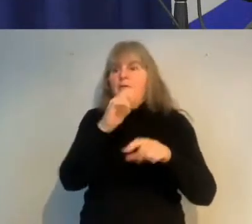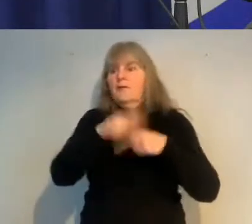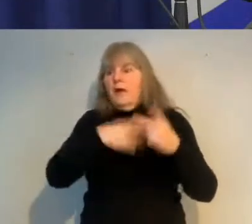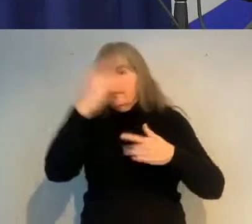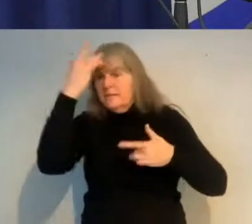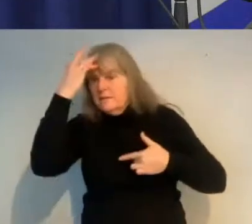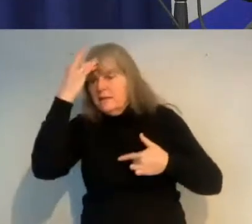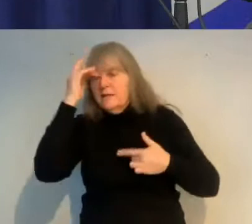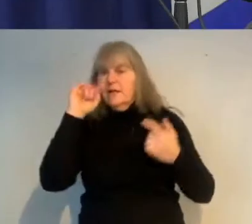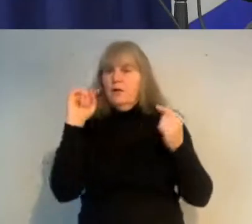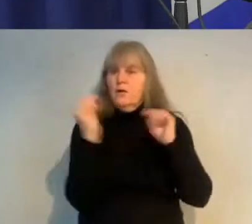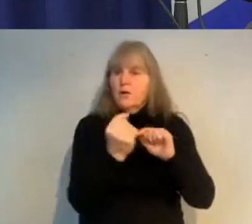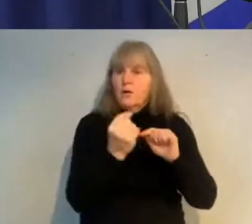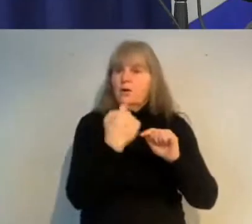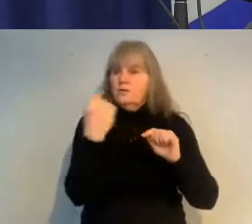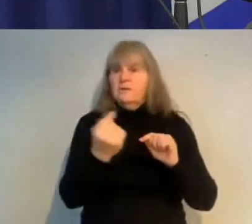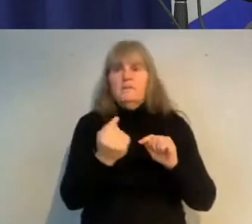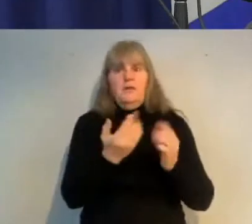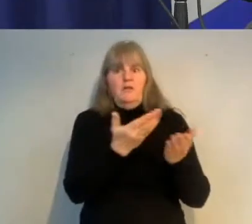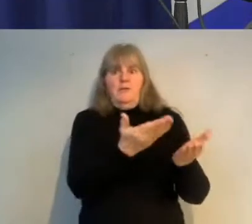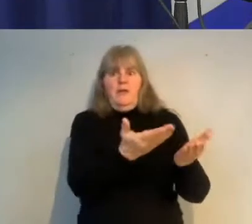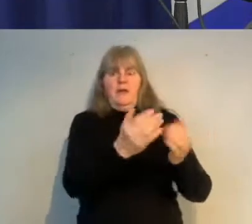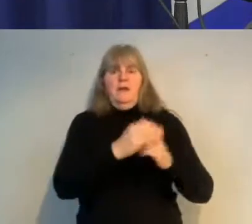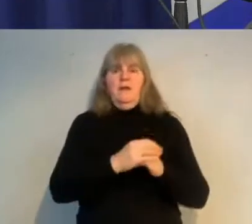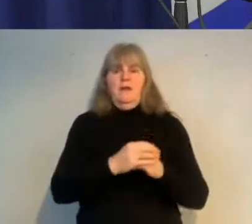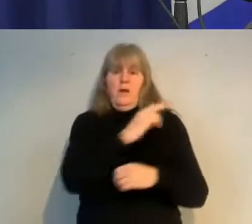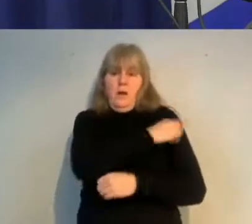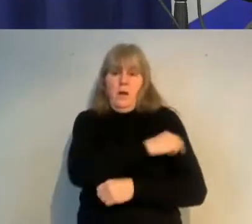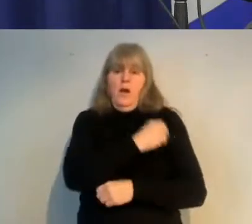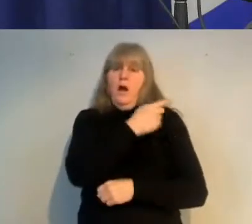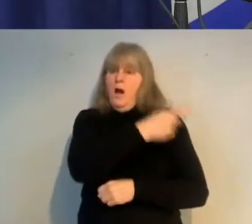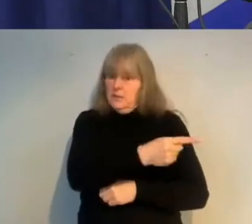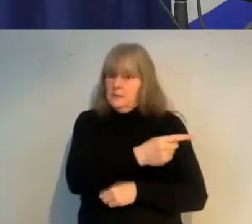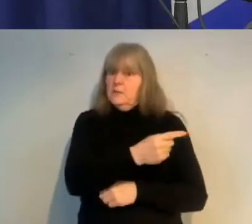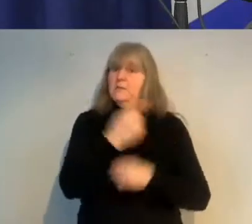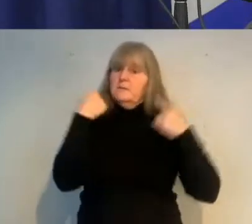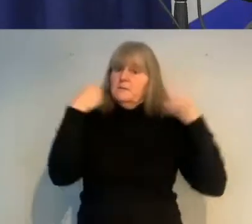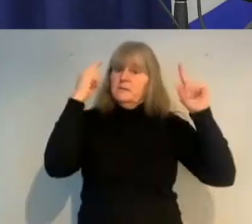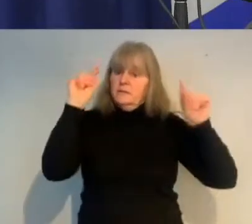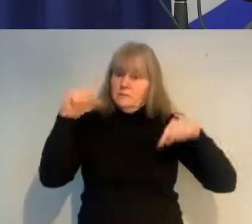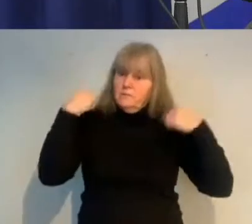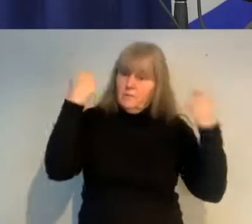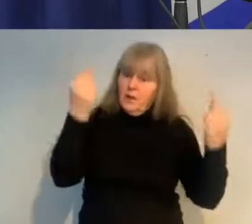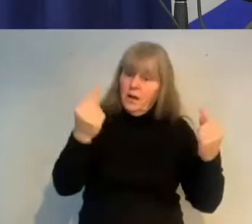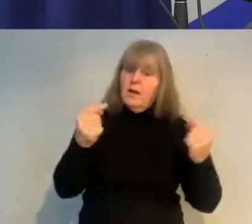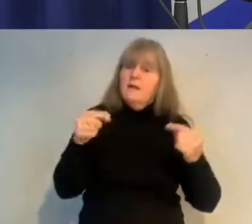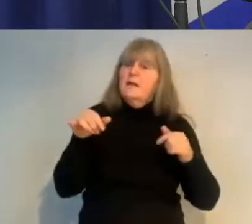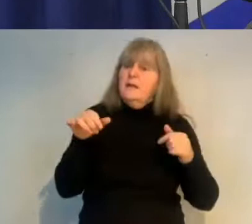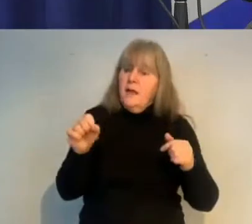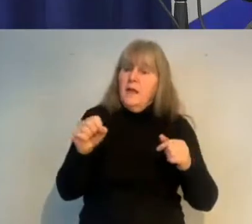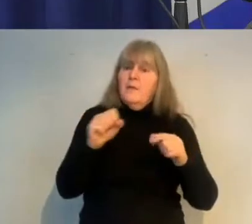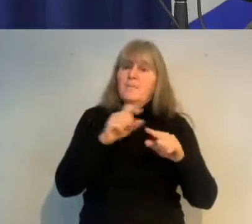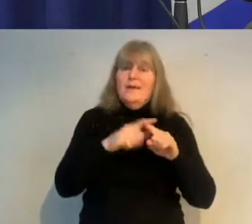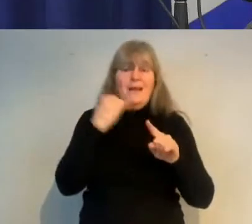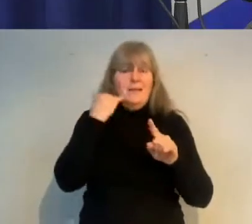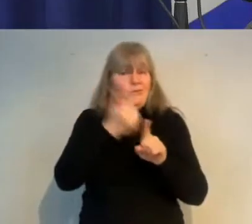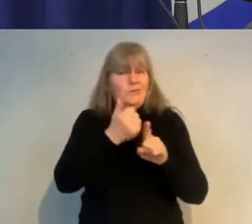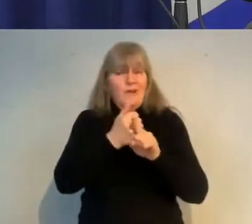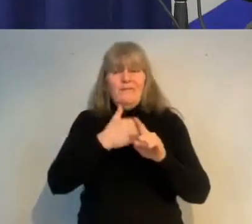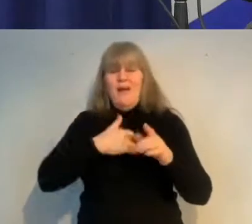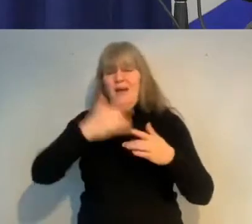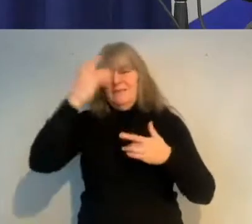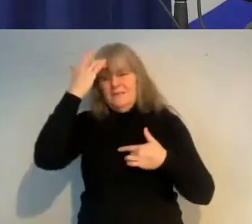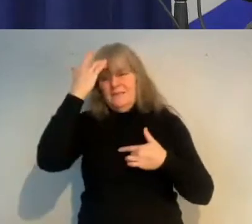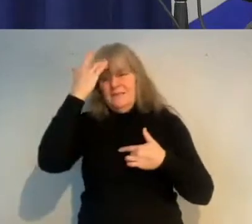else. The hospital is doing well so far, and if you have any illness, please don't hesitate to go